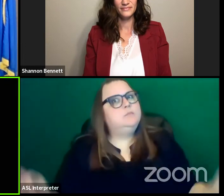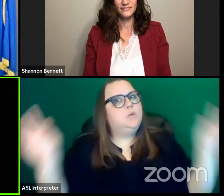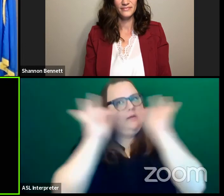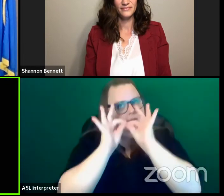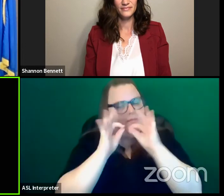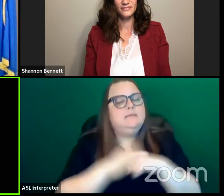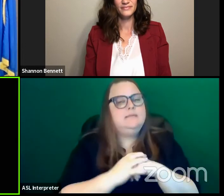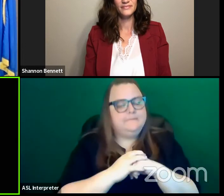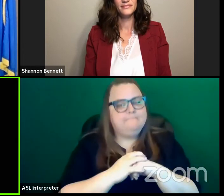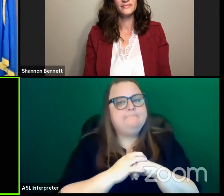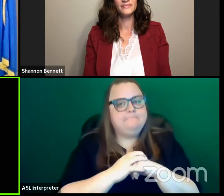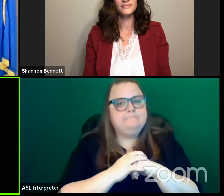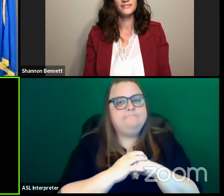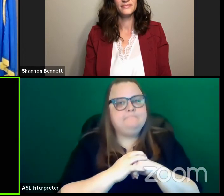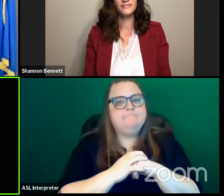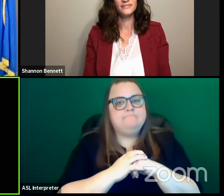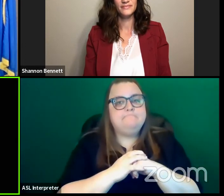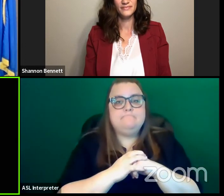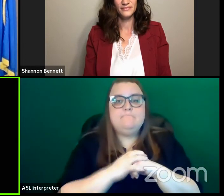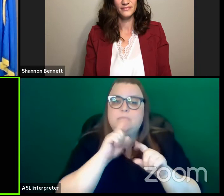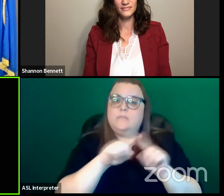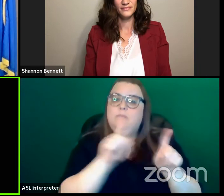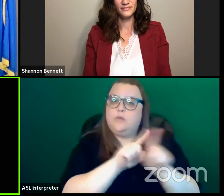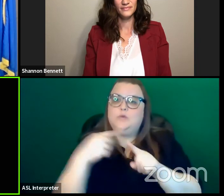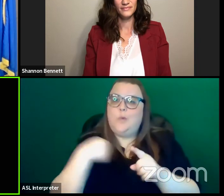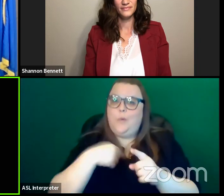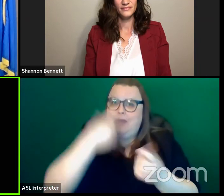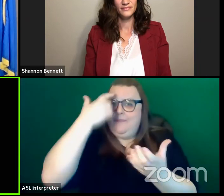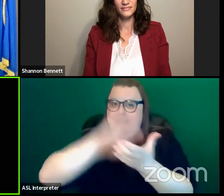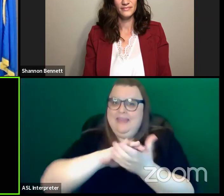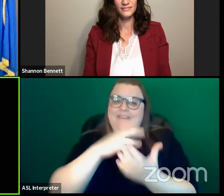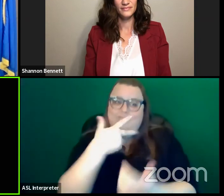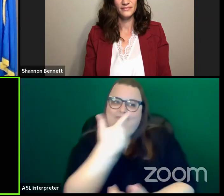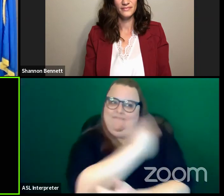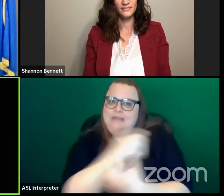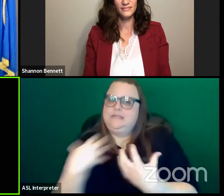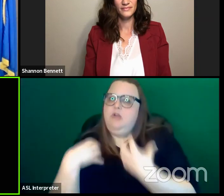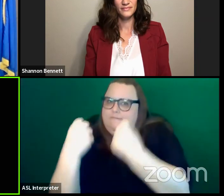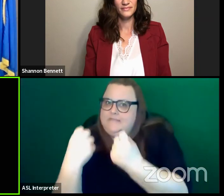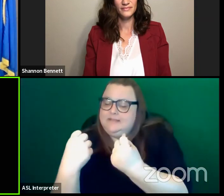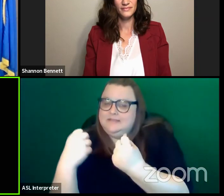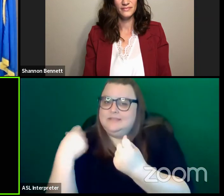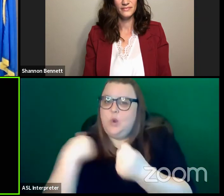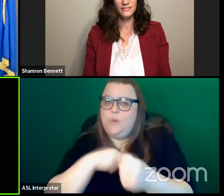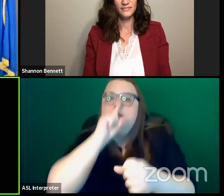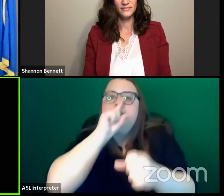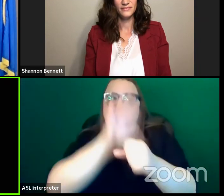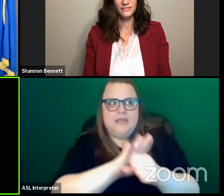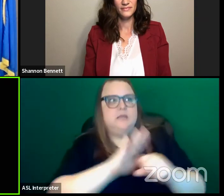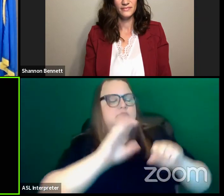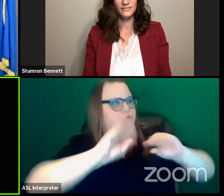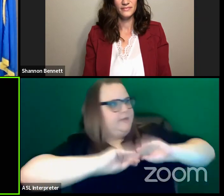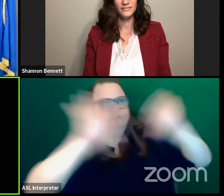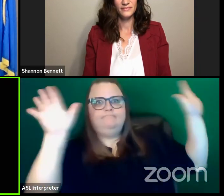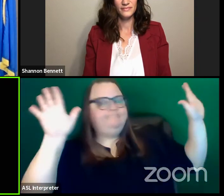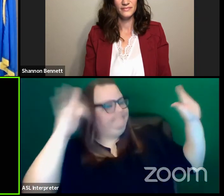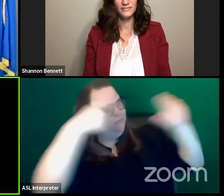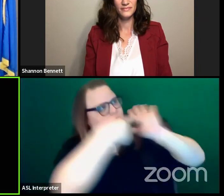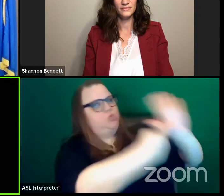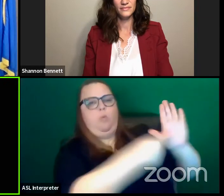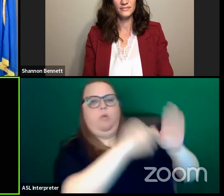that, we really truly believe in vaccine confidence, and we are really committed to being transparent and showing this information.